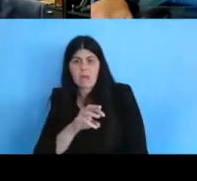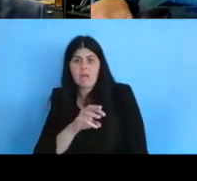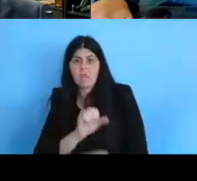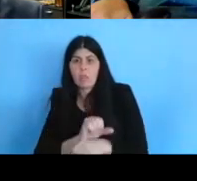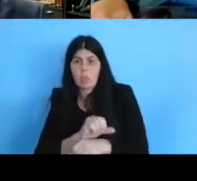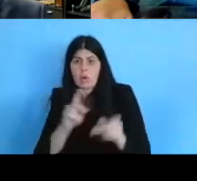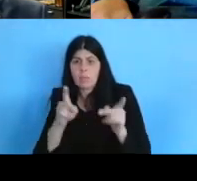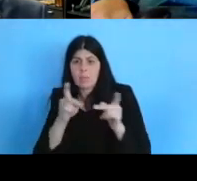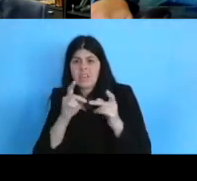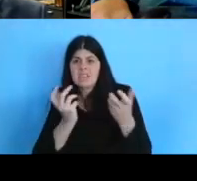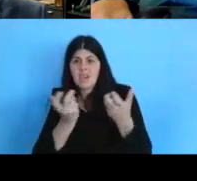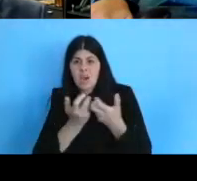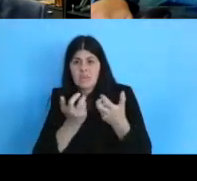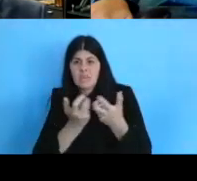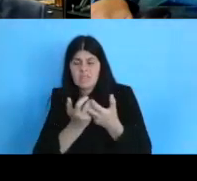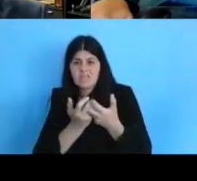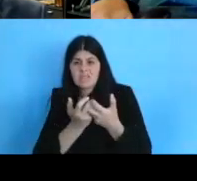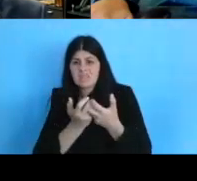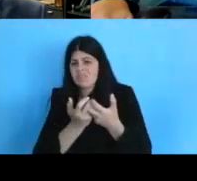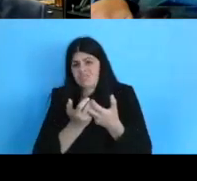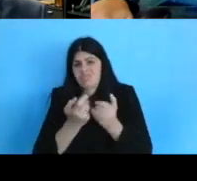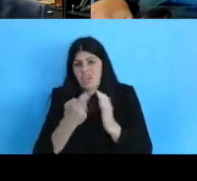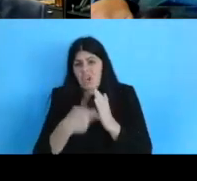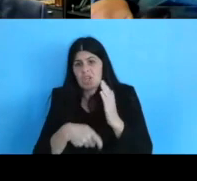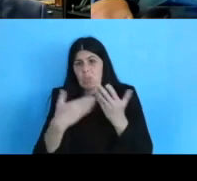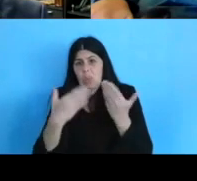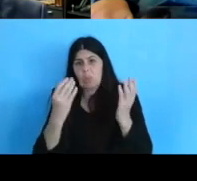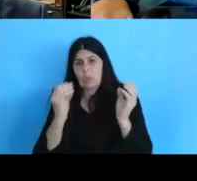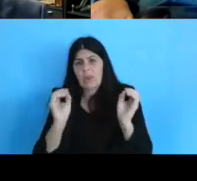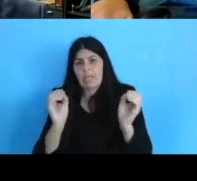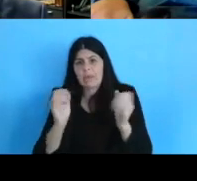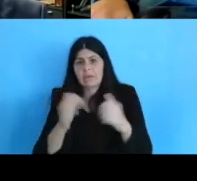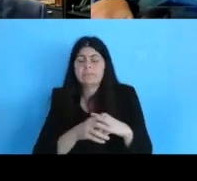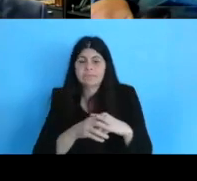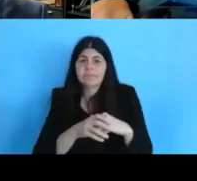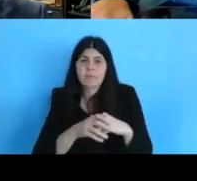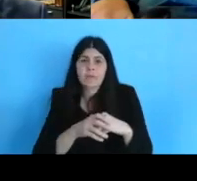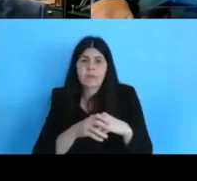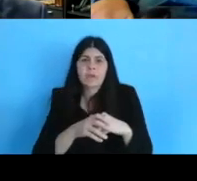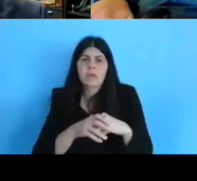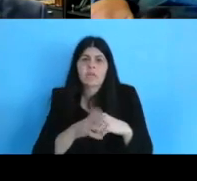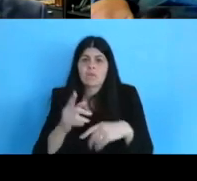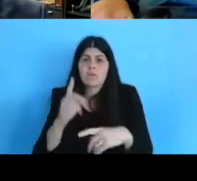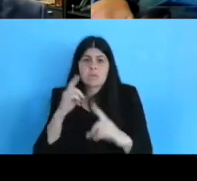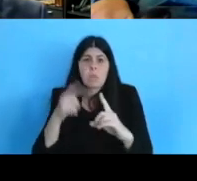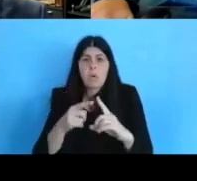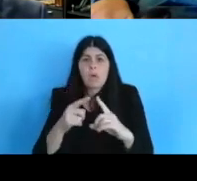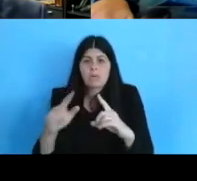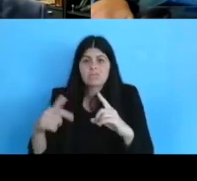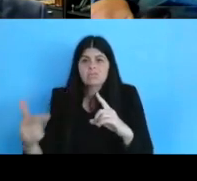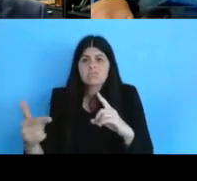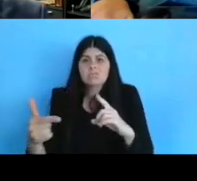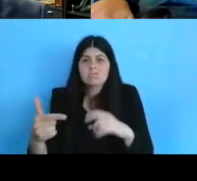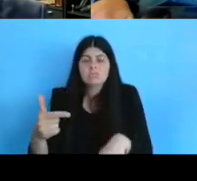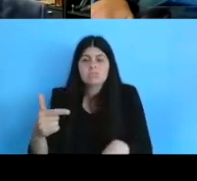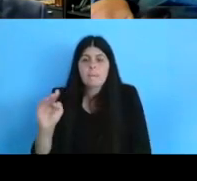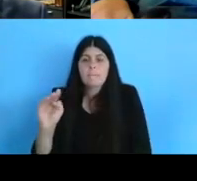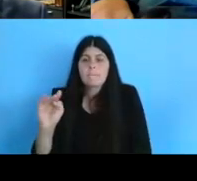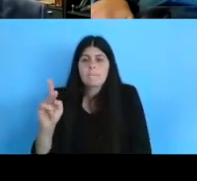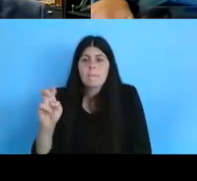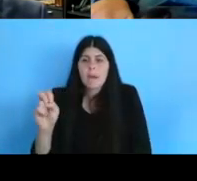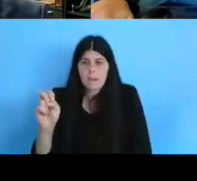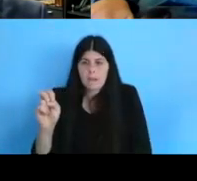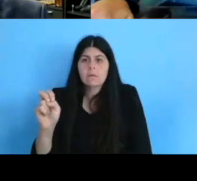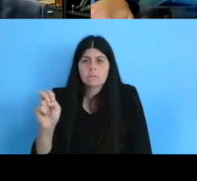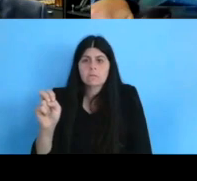employees cost absolutely nothing. So at this point, I'll turn it over to Mike for the next